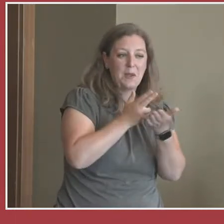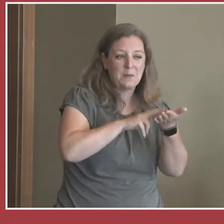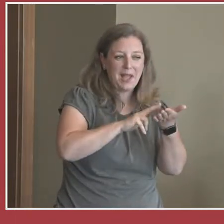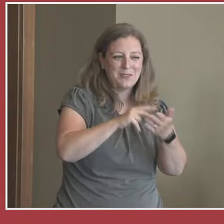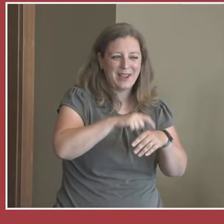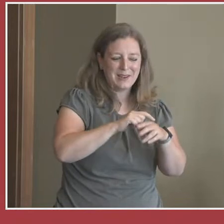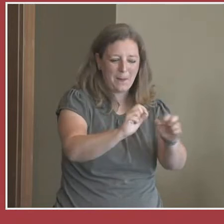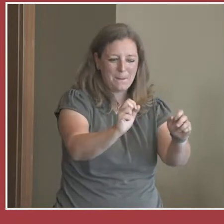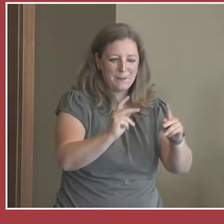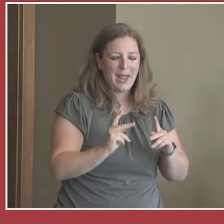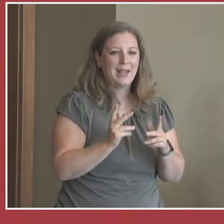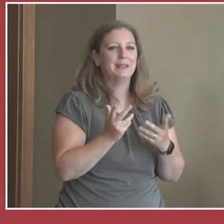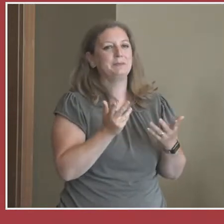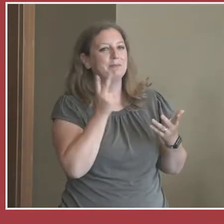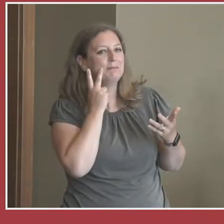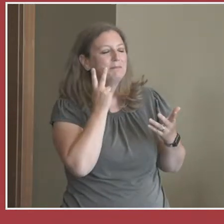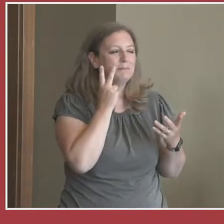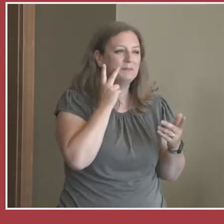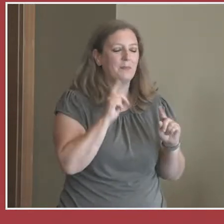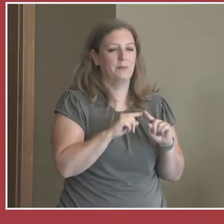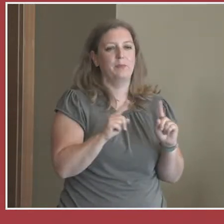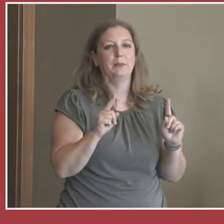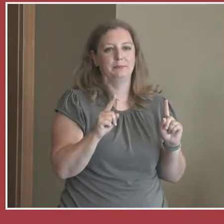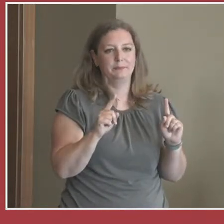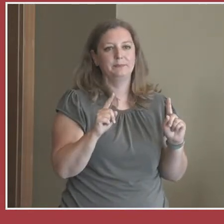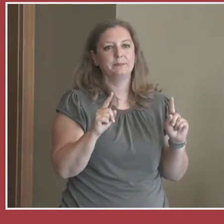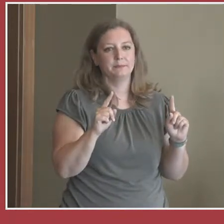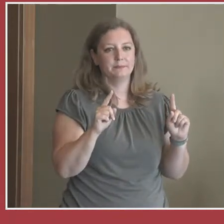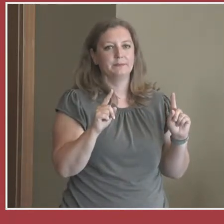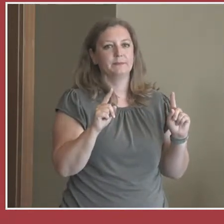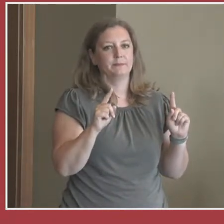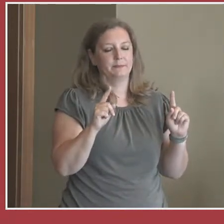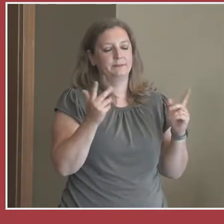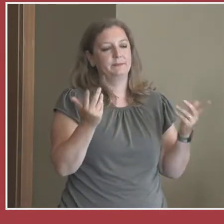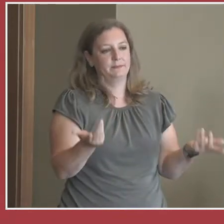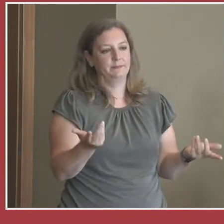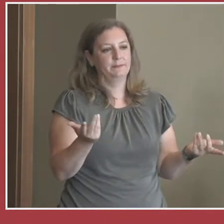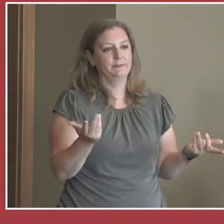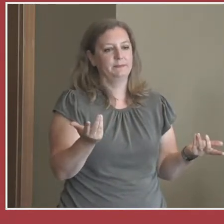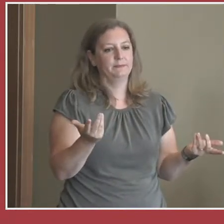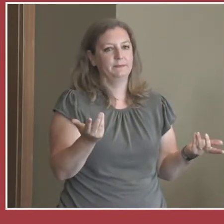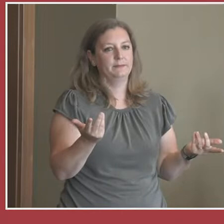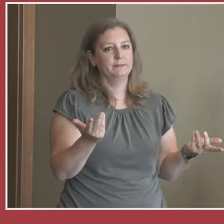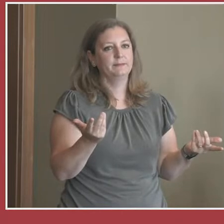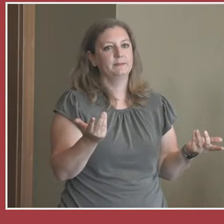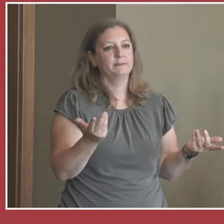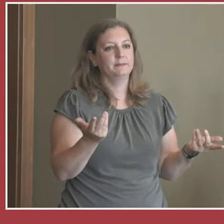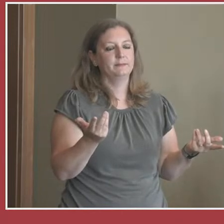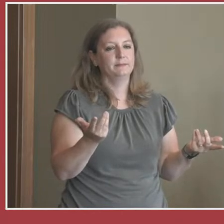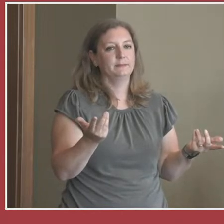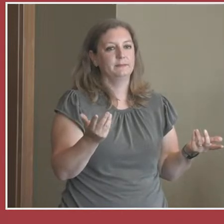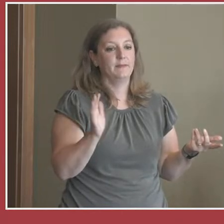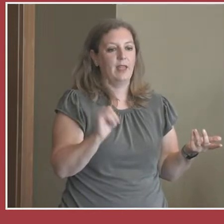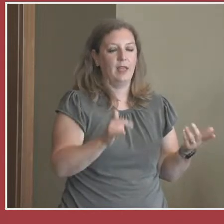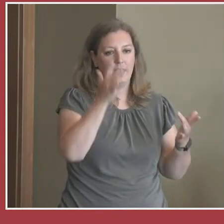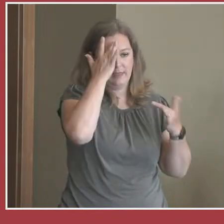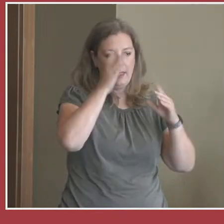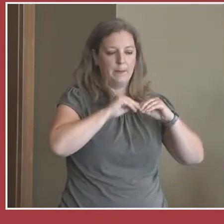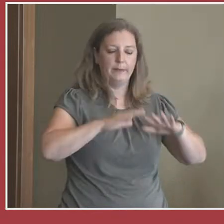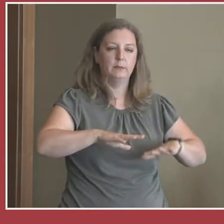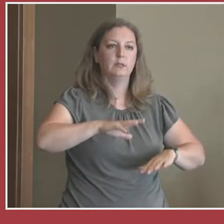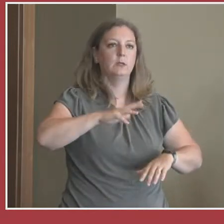from him. But you know, the pandemic was